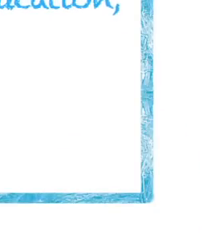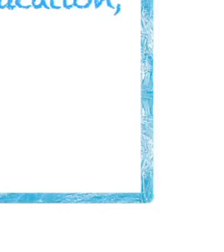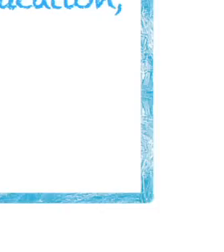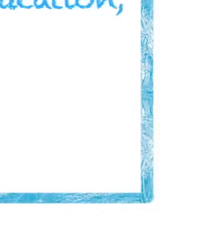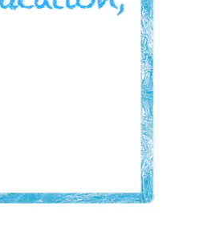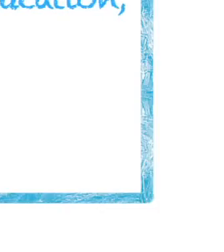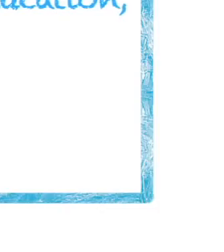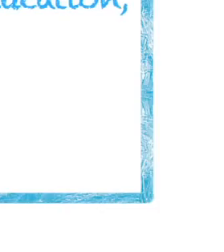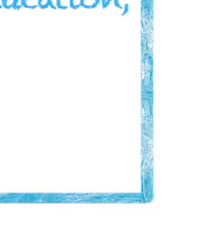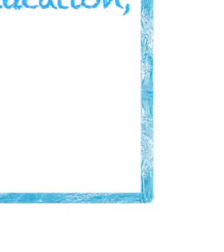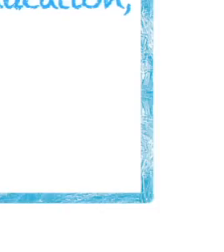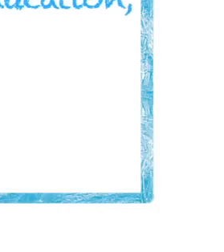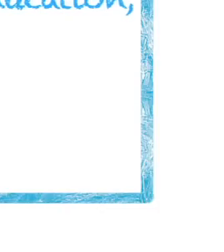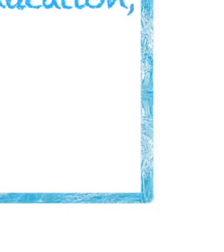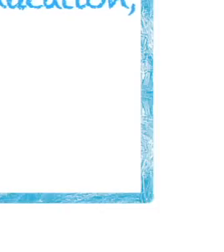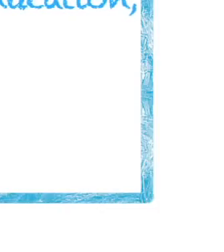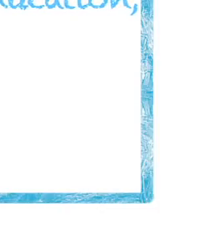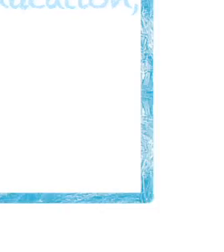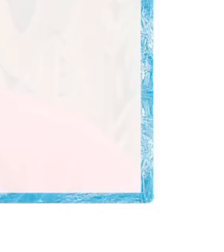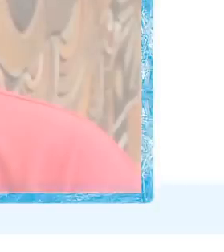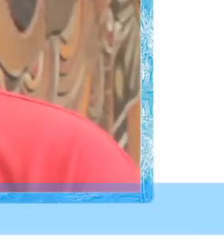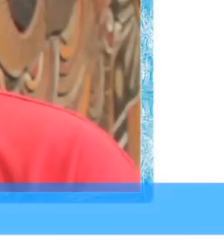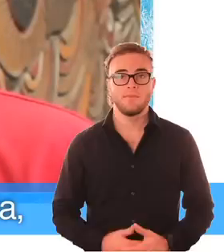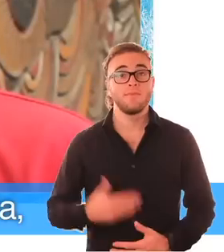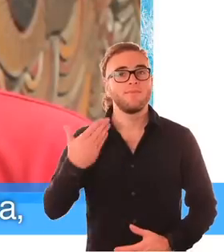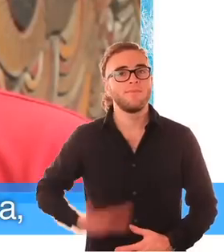Teacher Resource Center for Inclusive Education, Macia.